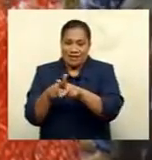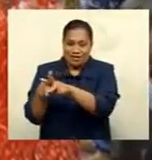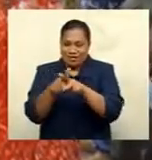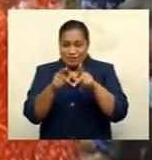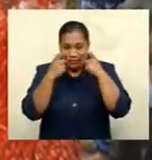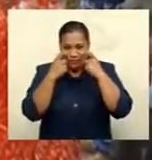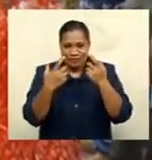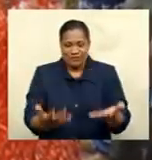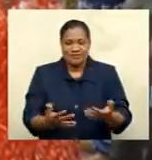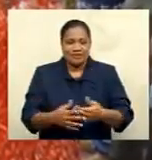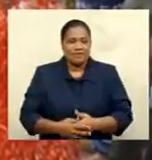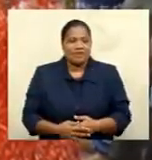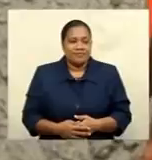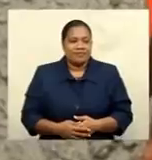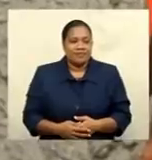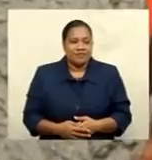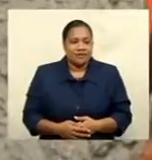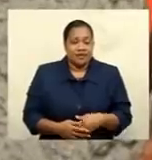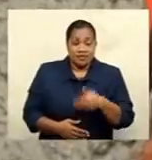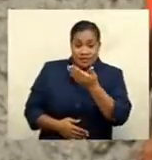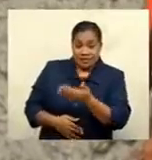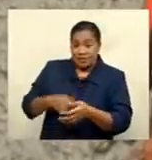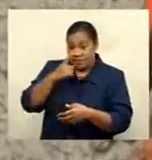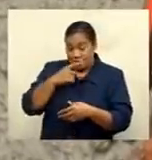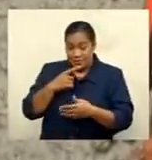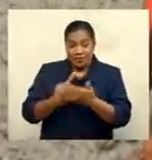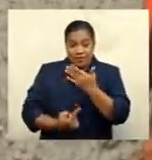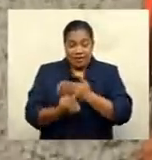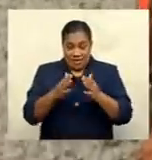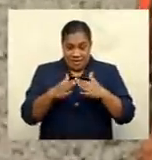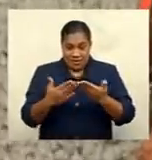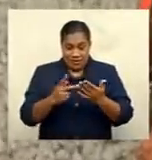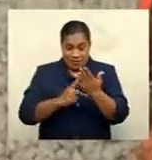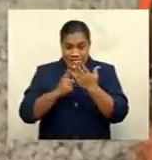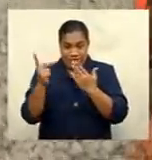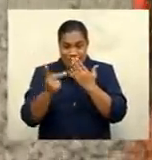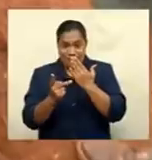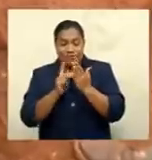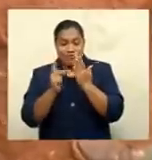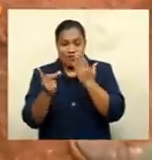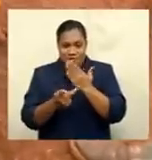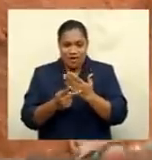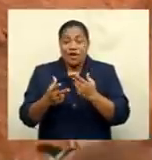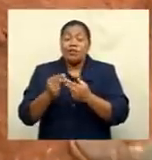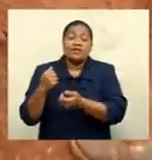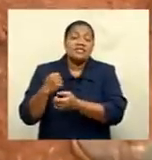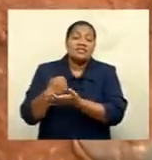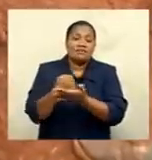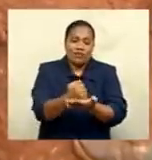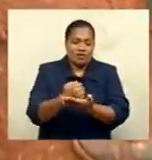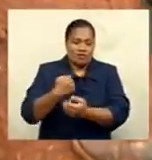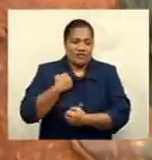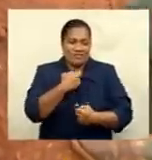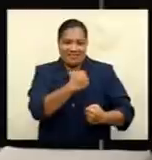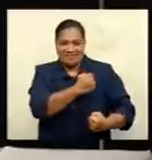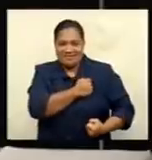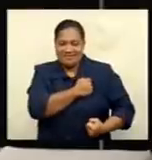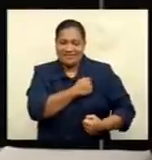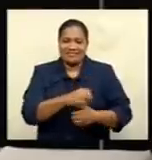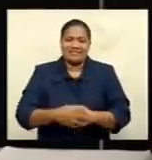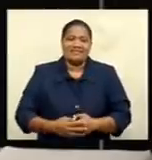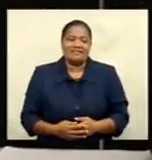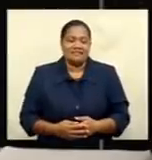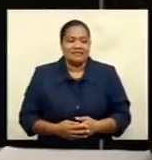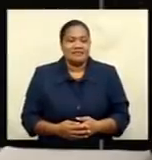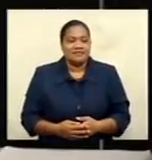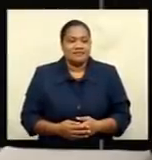ADF personnel are heading the project, with support from 25 RFMF engineers. Eleanor View, FBC News.